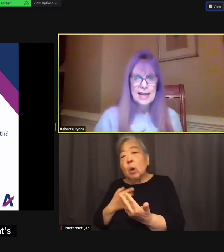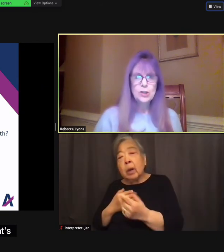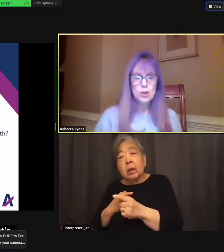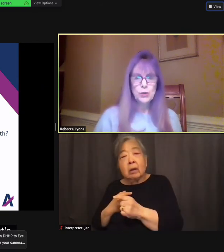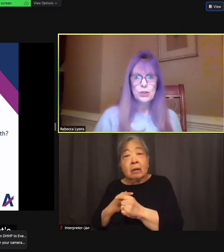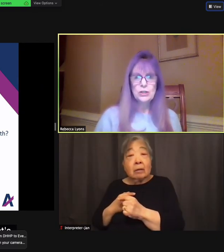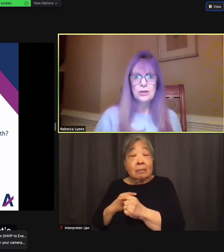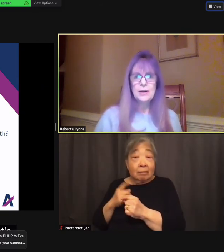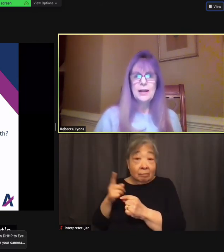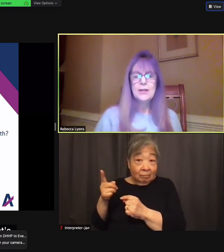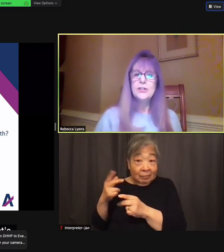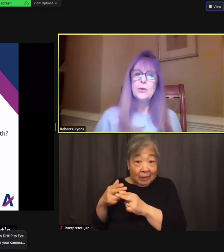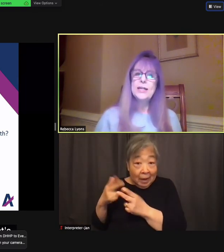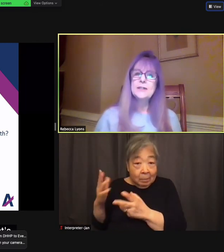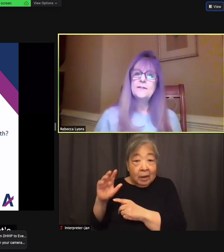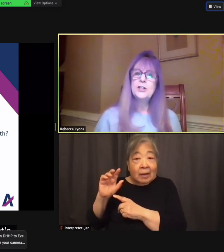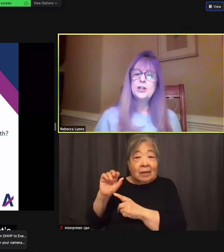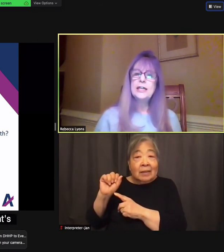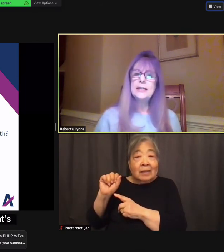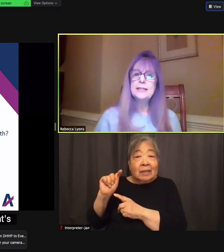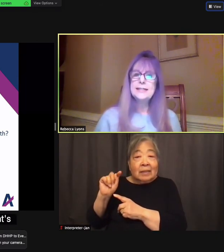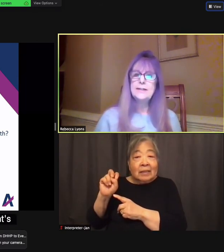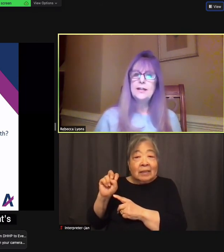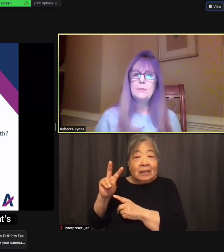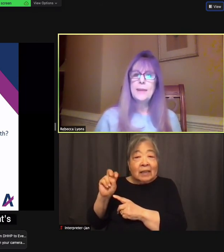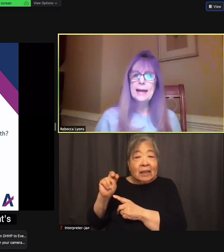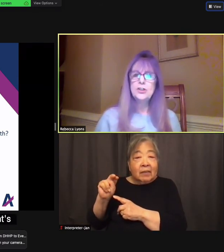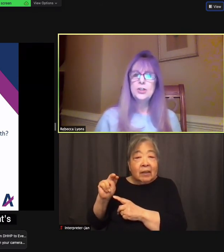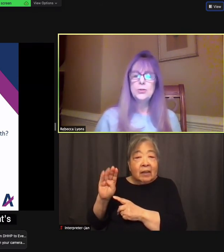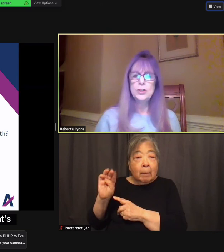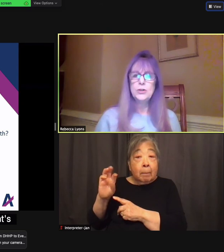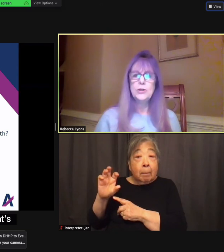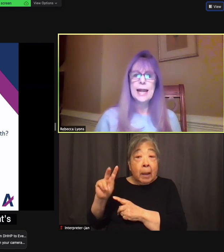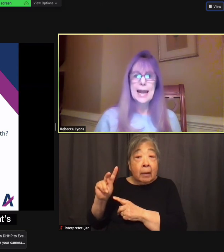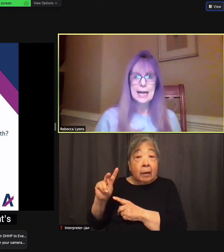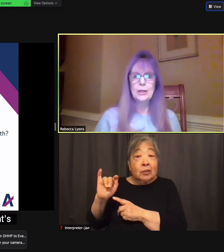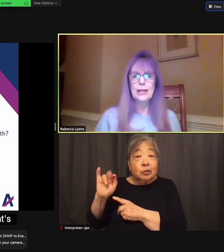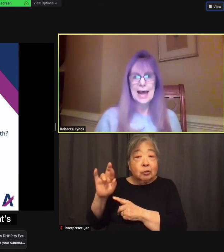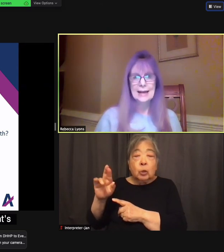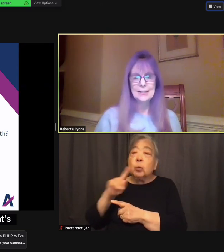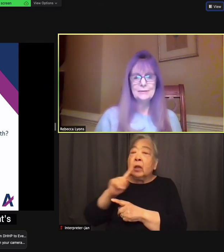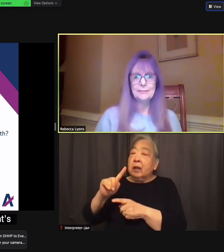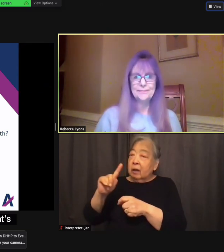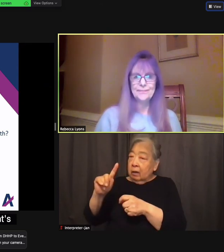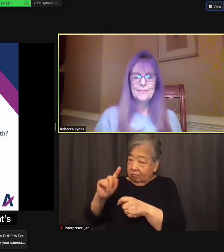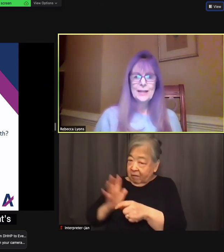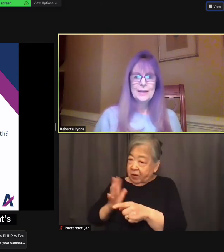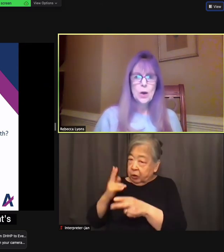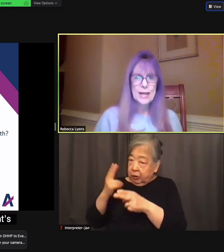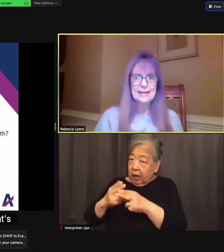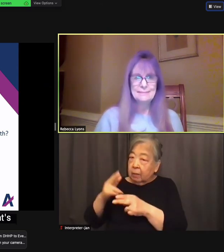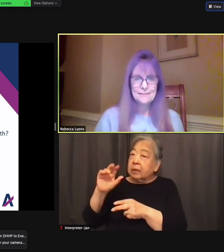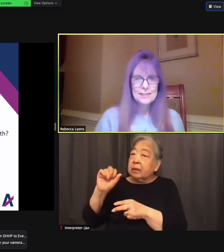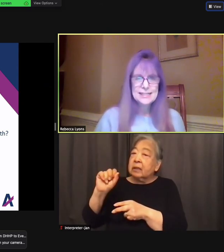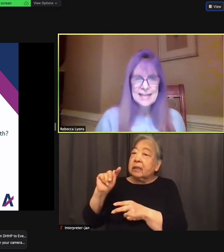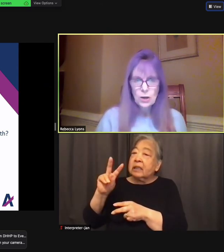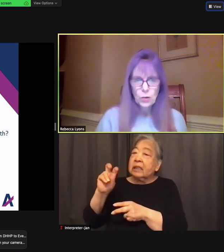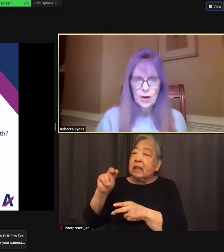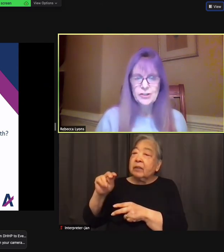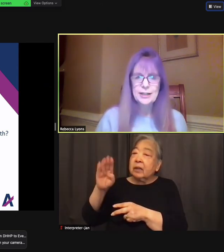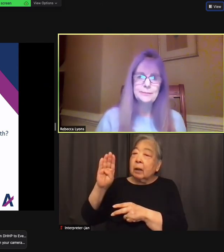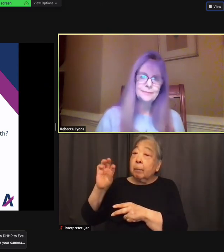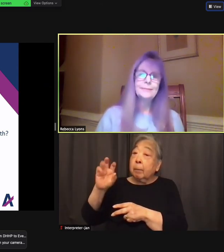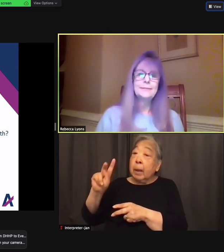Stephen Beck Jr. So it's officially the Stephen Beck Jr. ABLE Act. Okay,